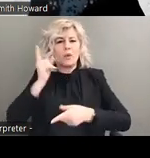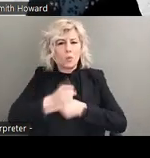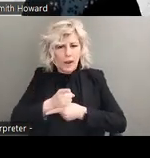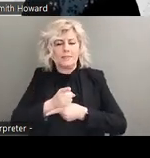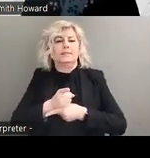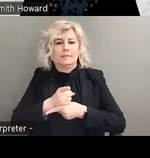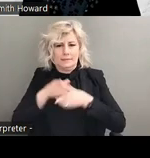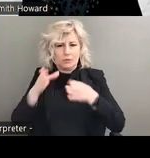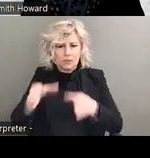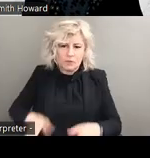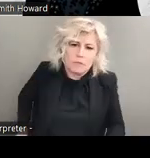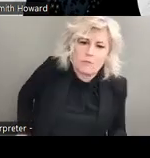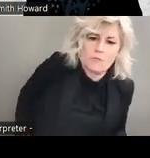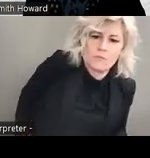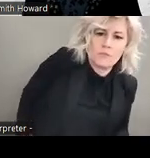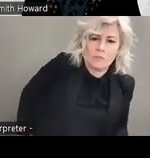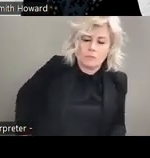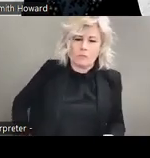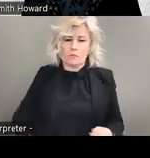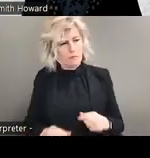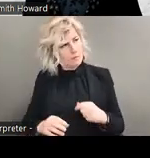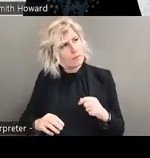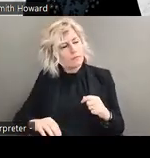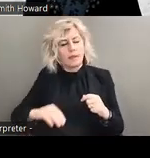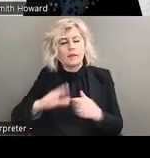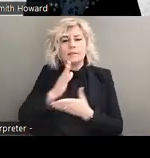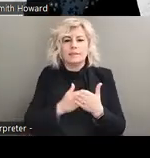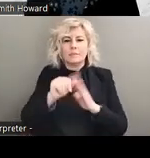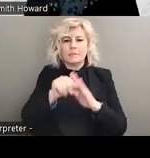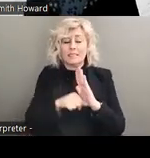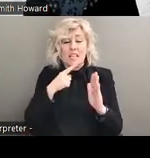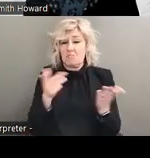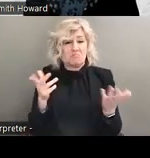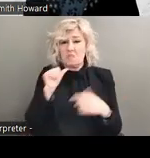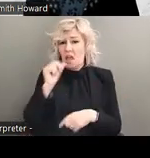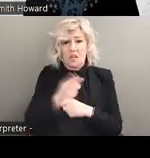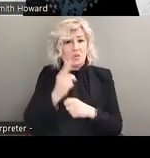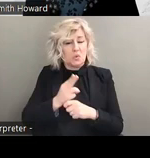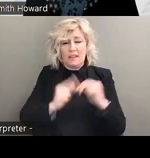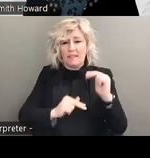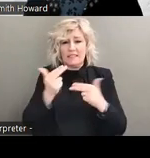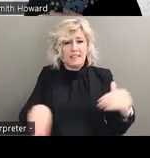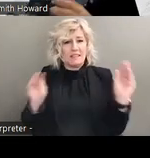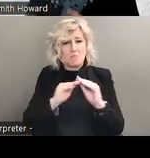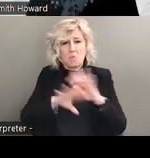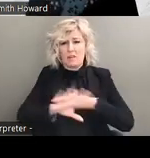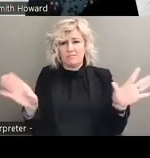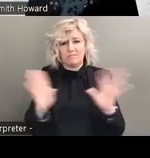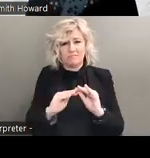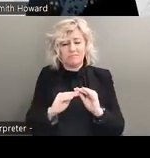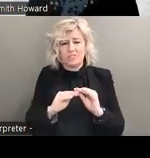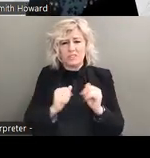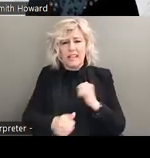the things. And then some states have just said, we're not using these facilities anymore. They're dangerous. And those sort